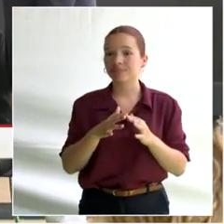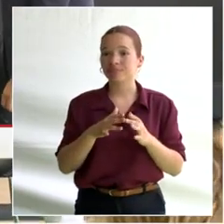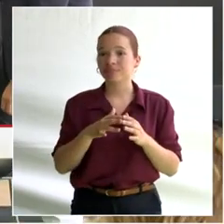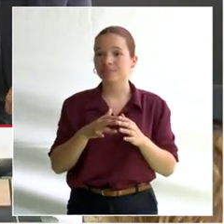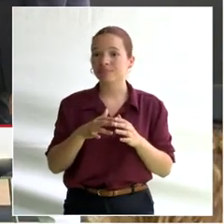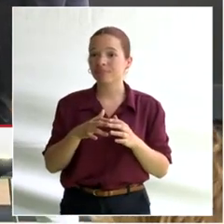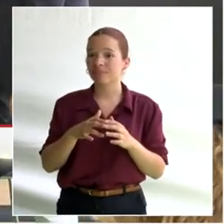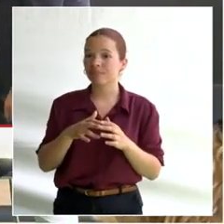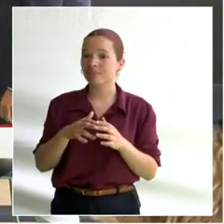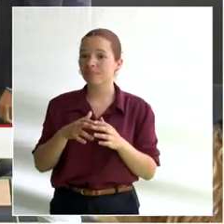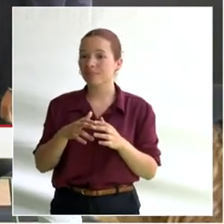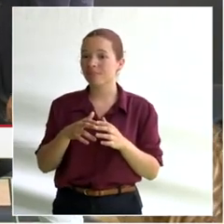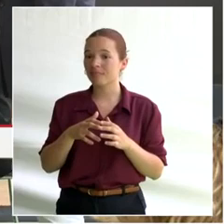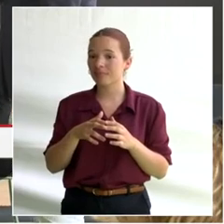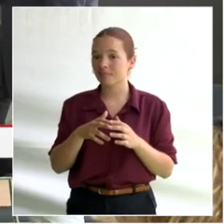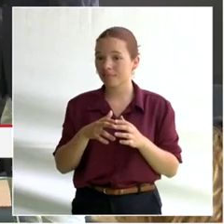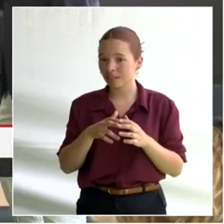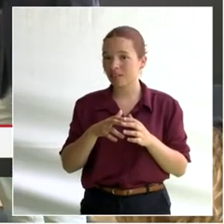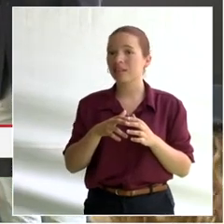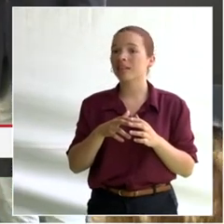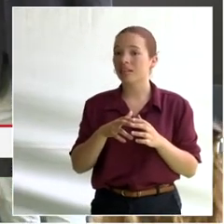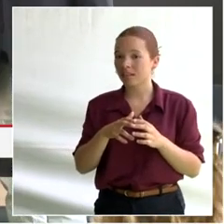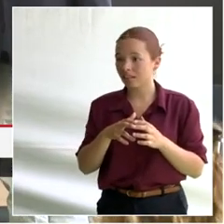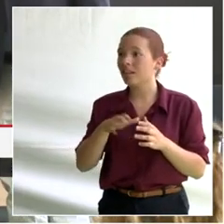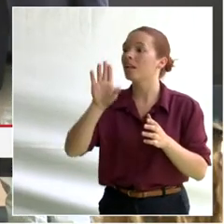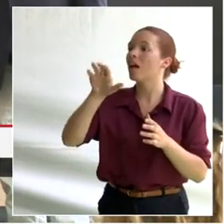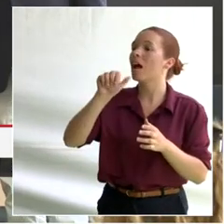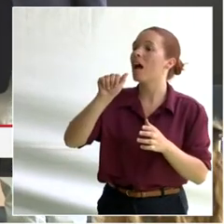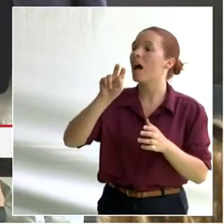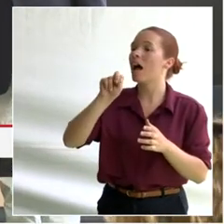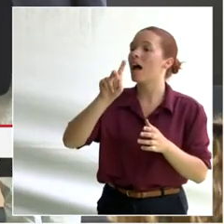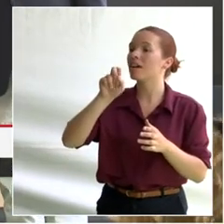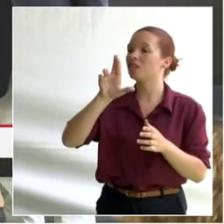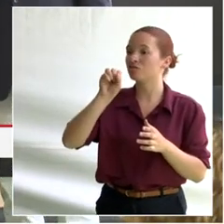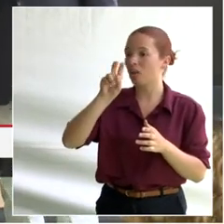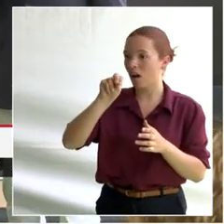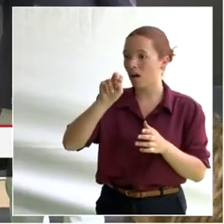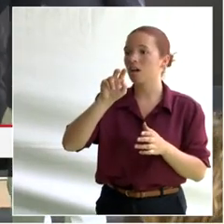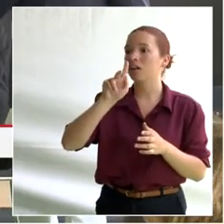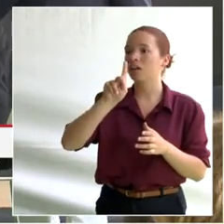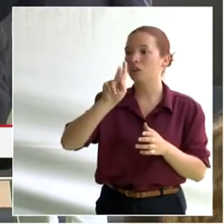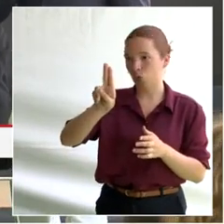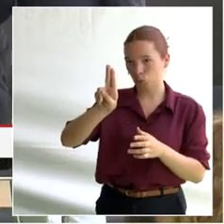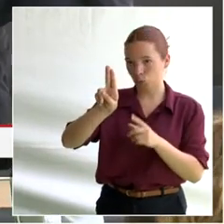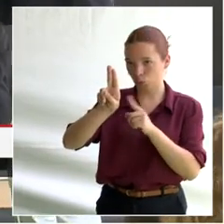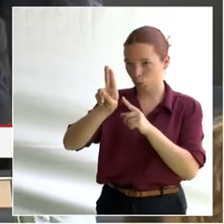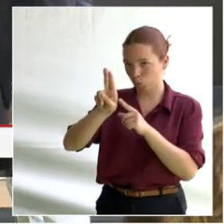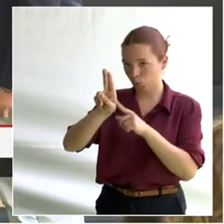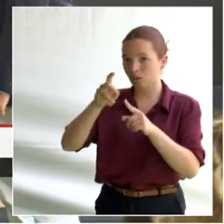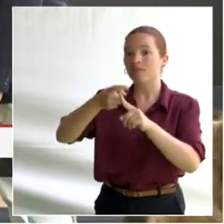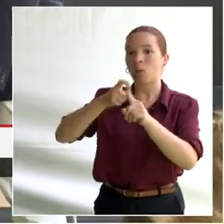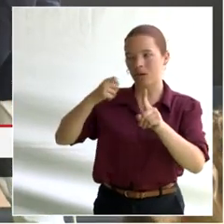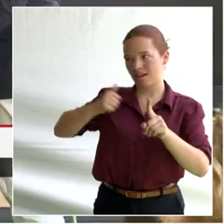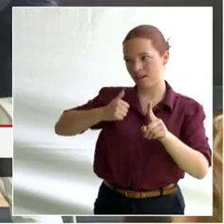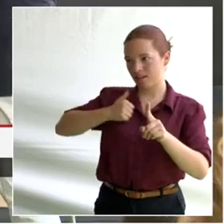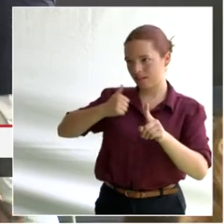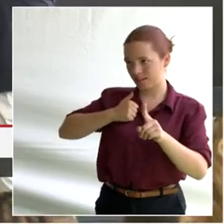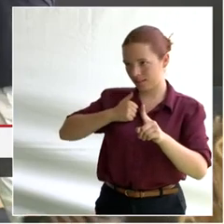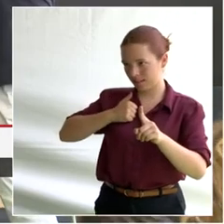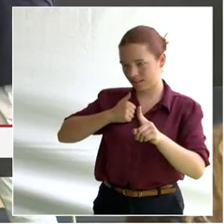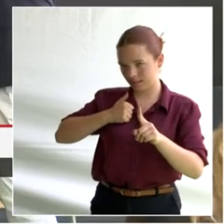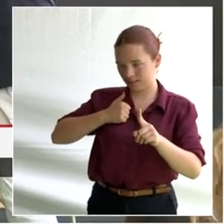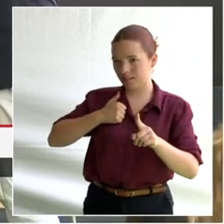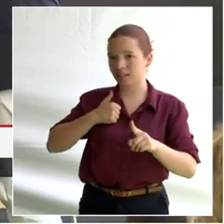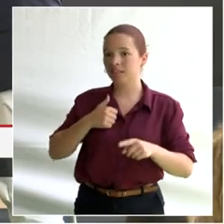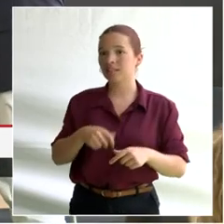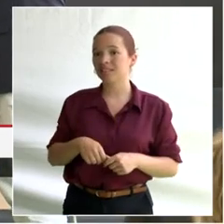Bianca Andrescu from Canada. And we have one more chip left to pick. Mark, do you have anyone that you would like